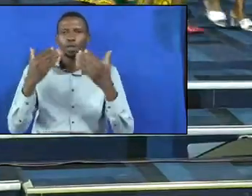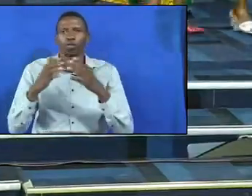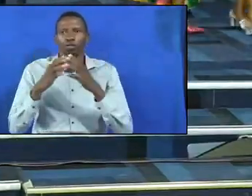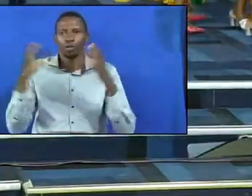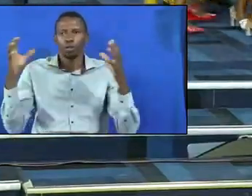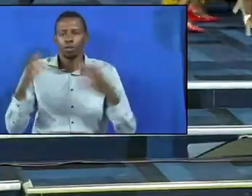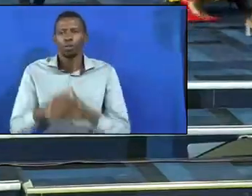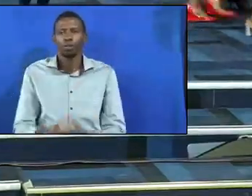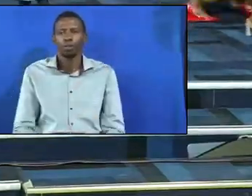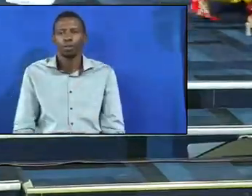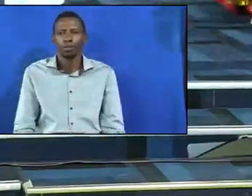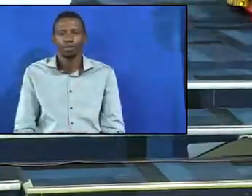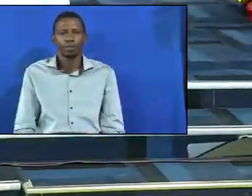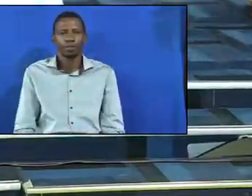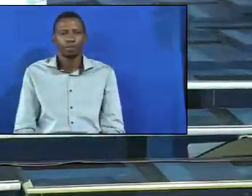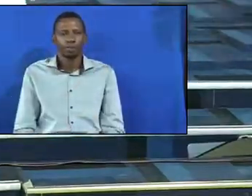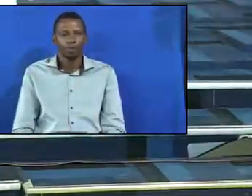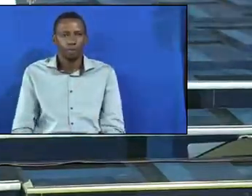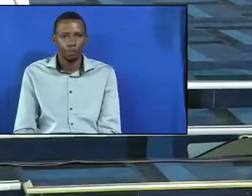gift in you.